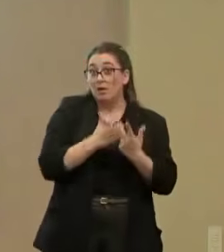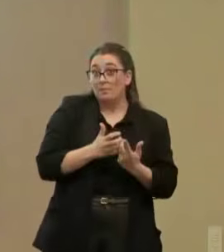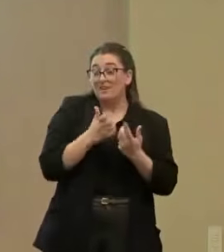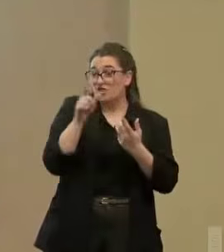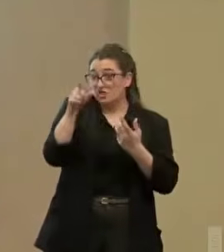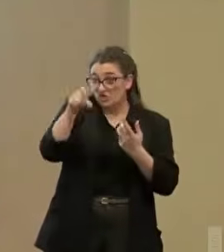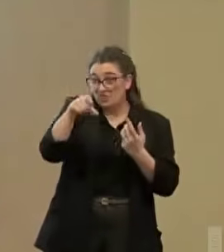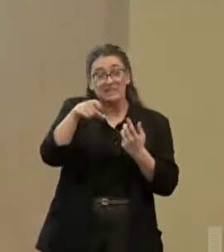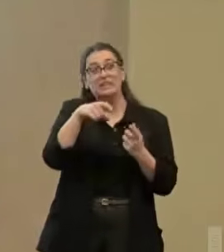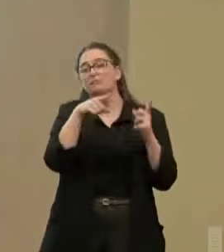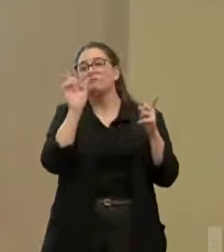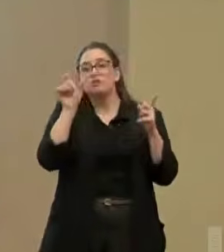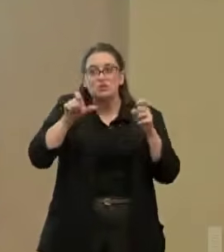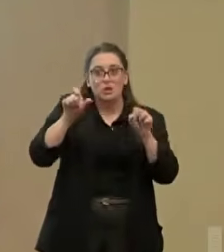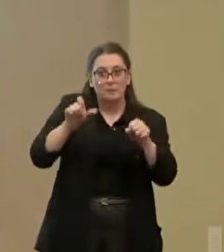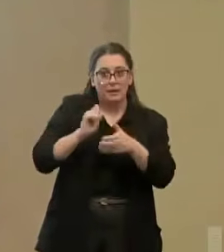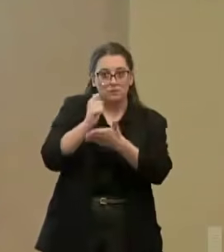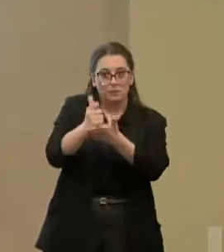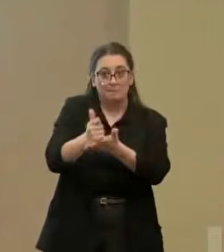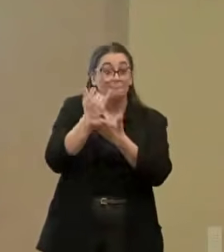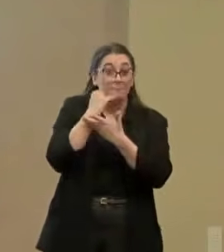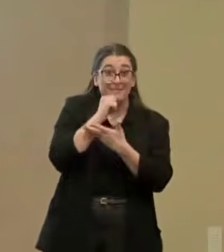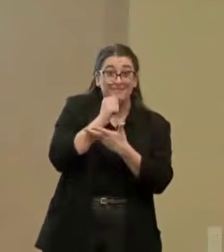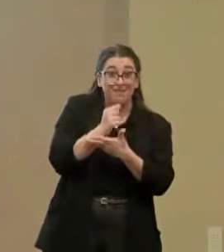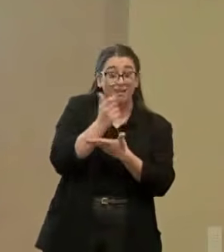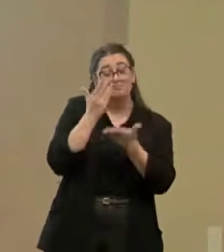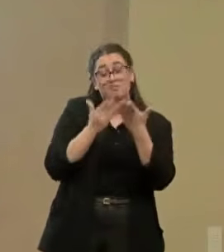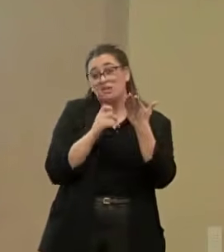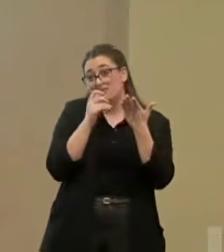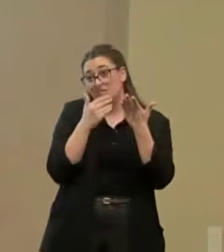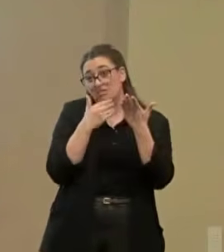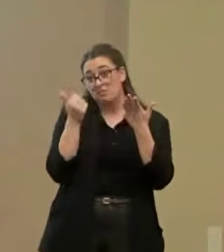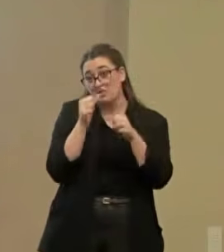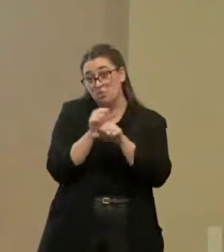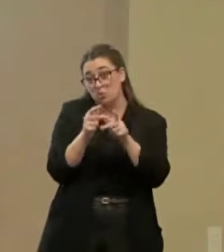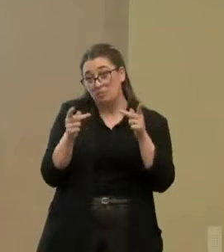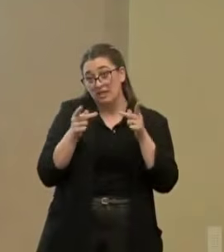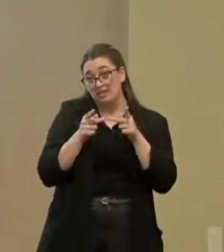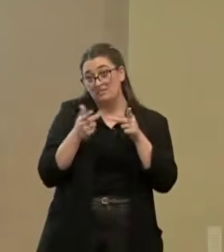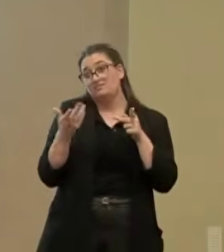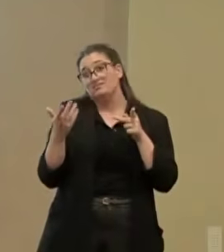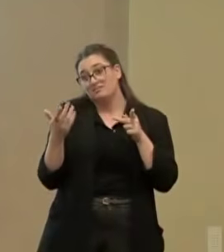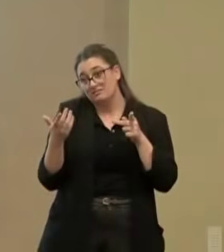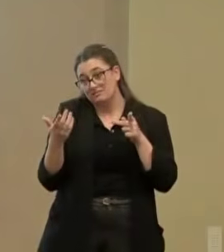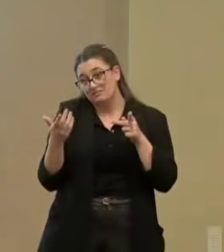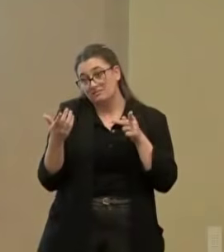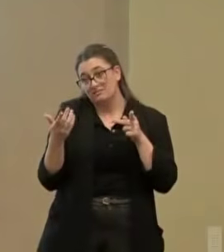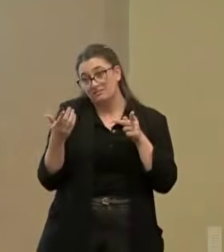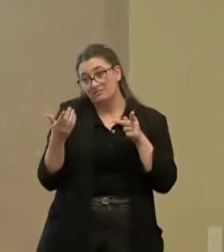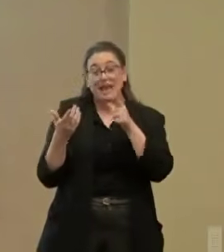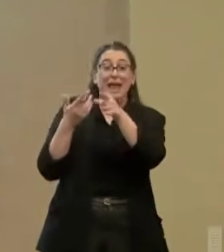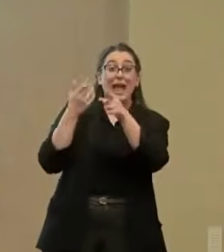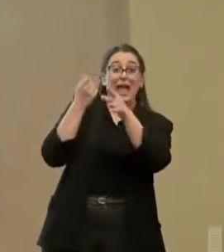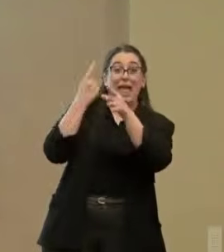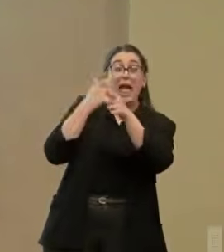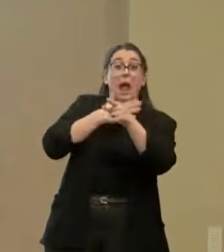And hopefully that works out. Otherwise, maybe it's not the best workplace, which isn't really an